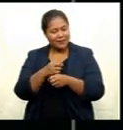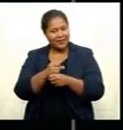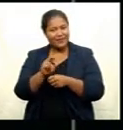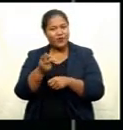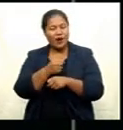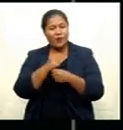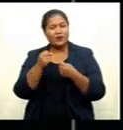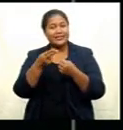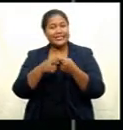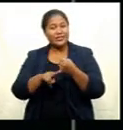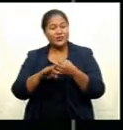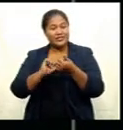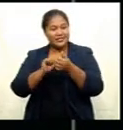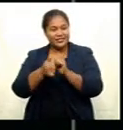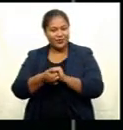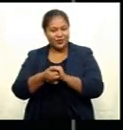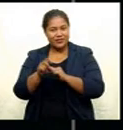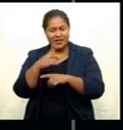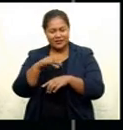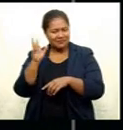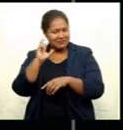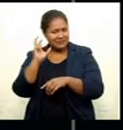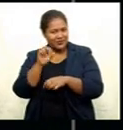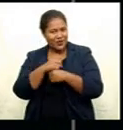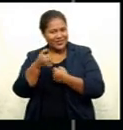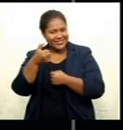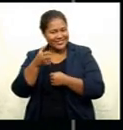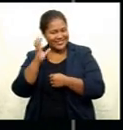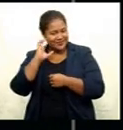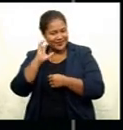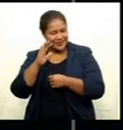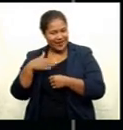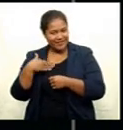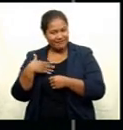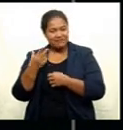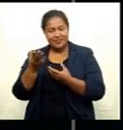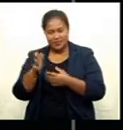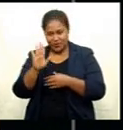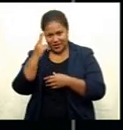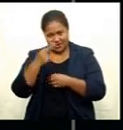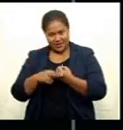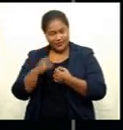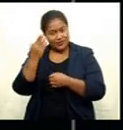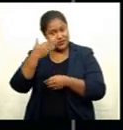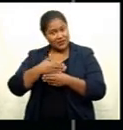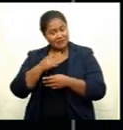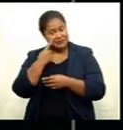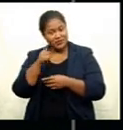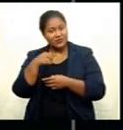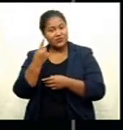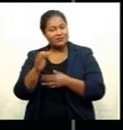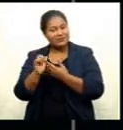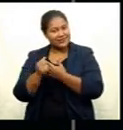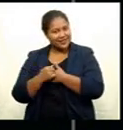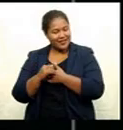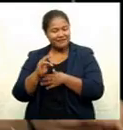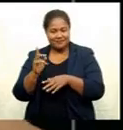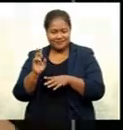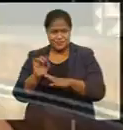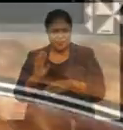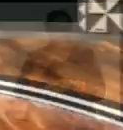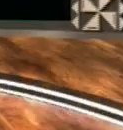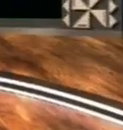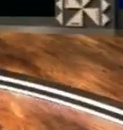latest news and sports and listen to our 6 radio stations live. That's your news for tonight. I'll see you again tomorrow. Stay safe. Mwanamba.